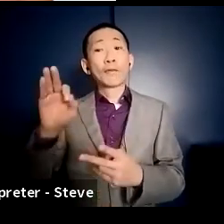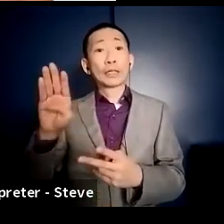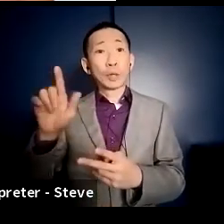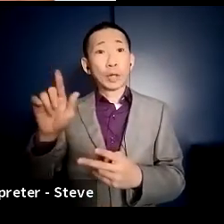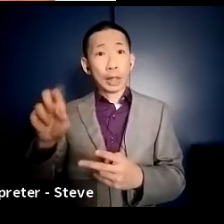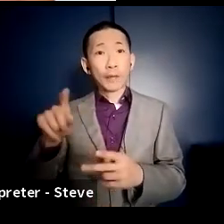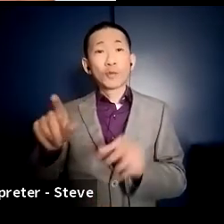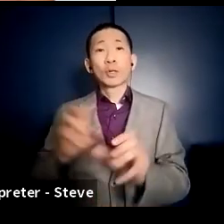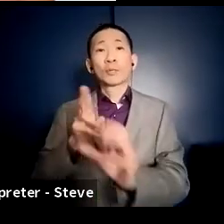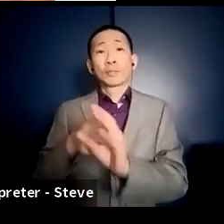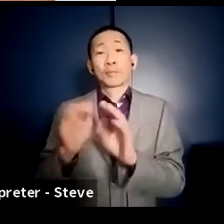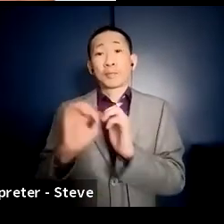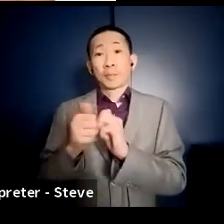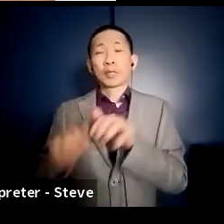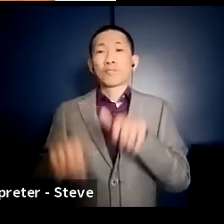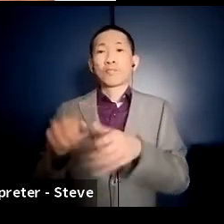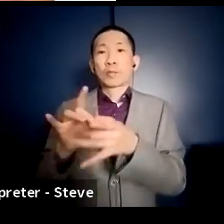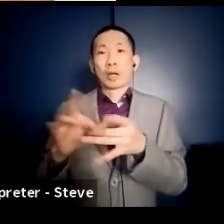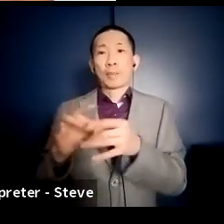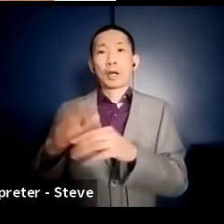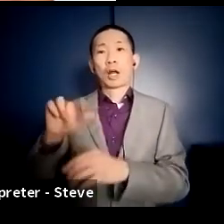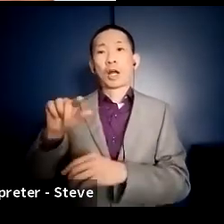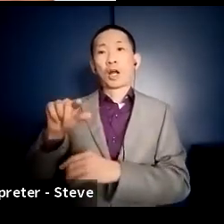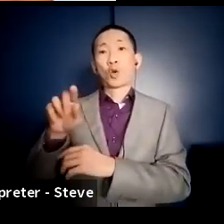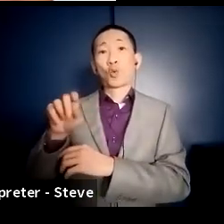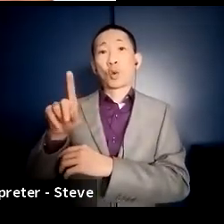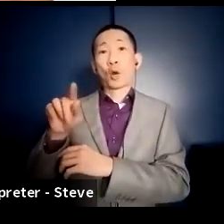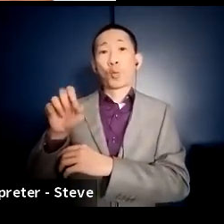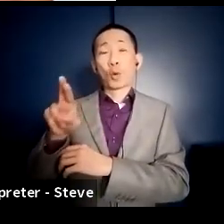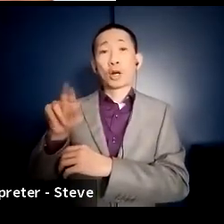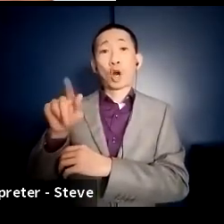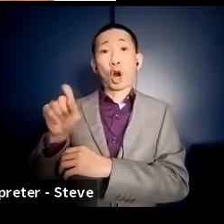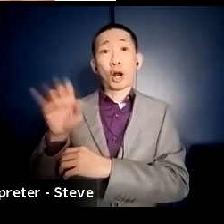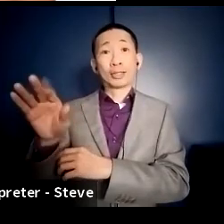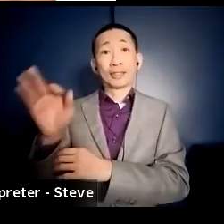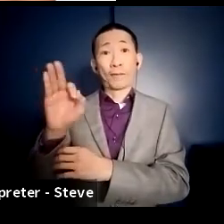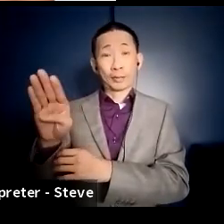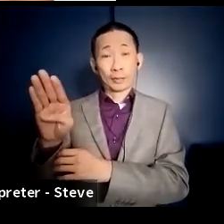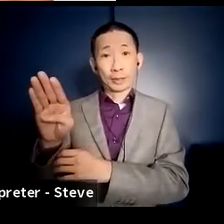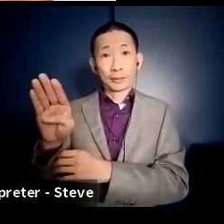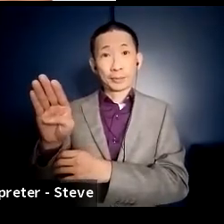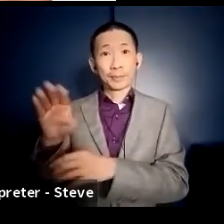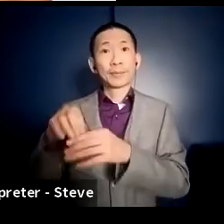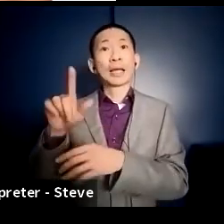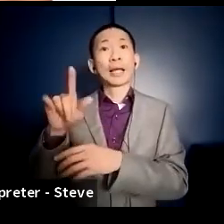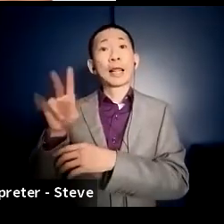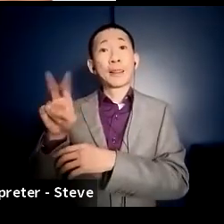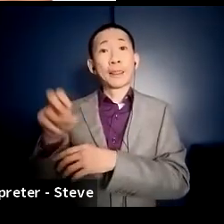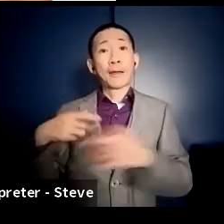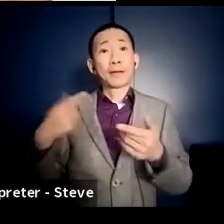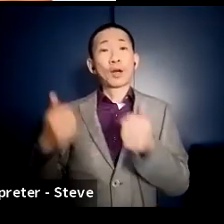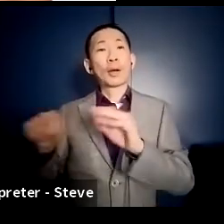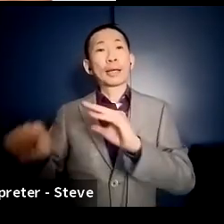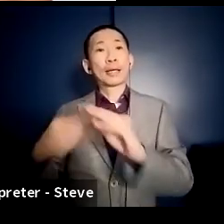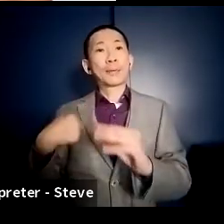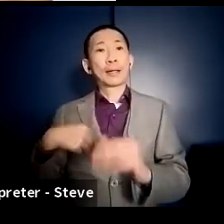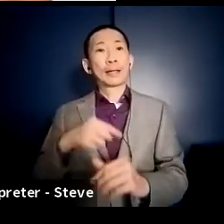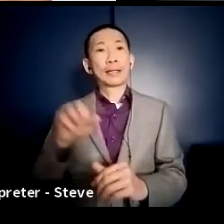can participate by commenting on Groundwater Arts Facebook in the live event, or you can email us